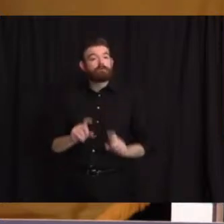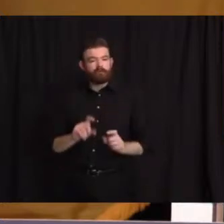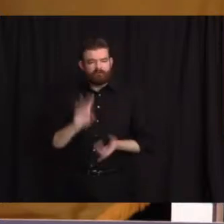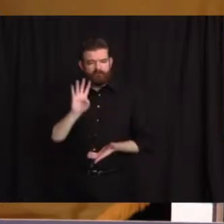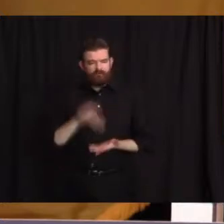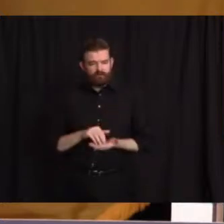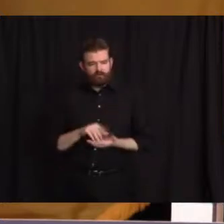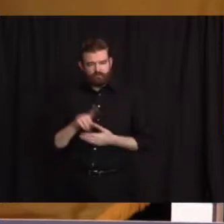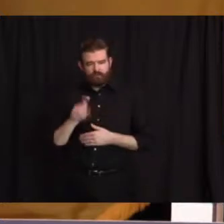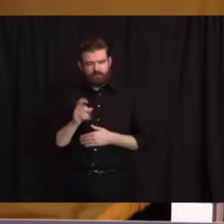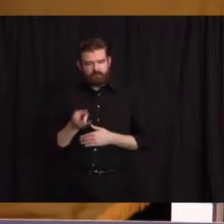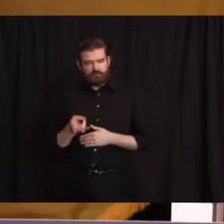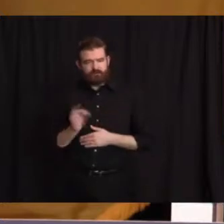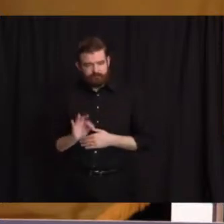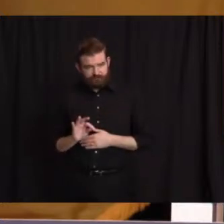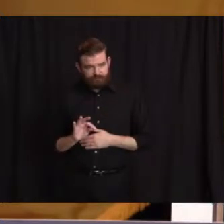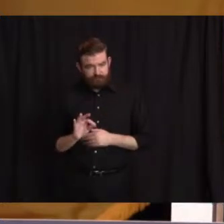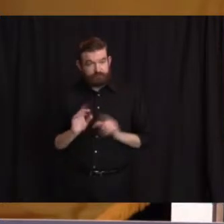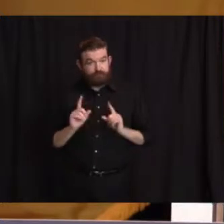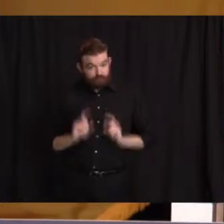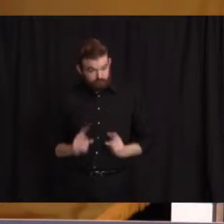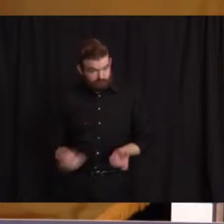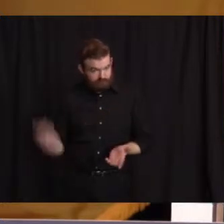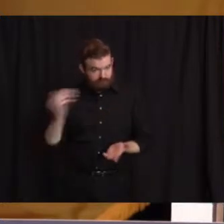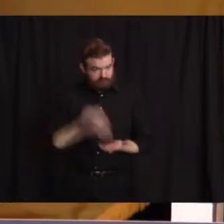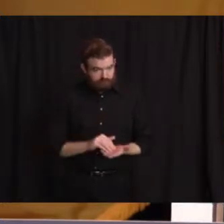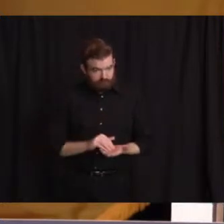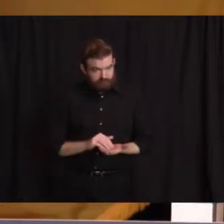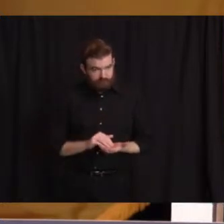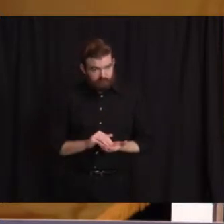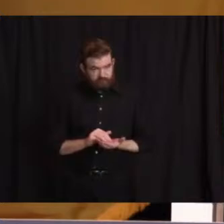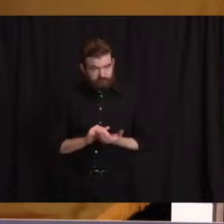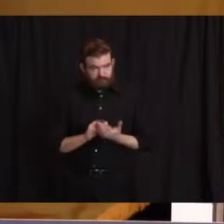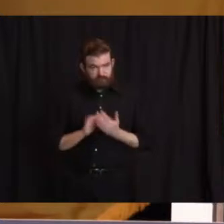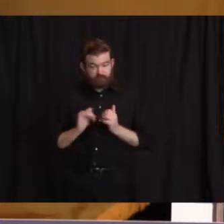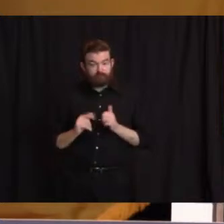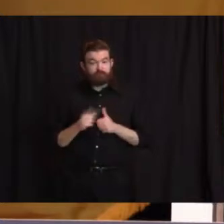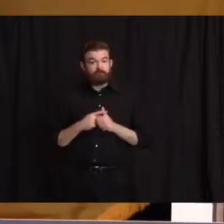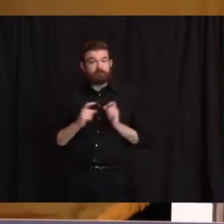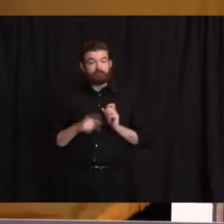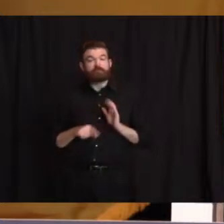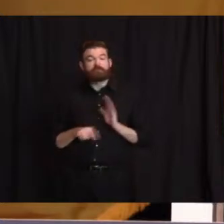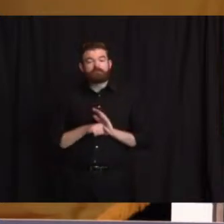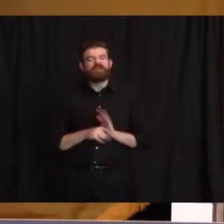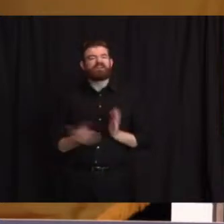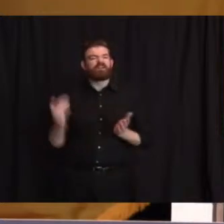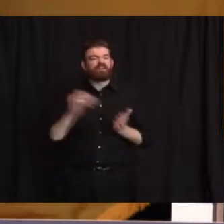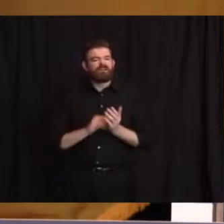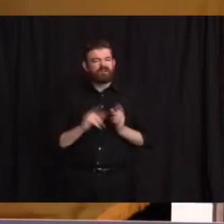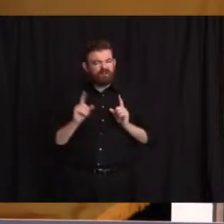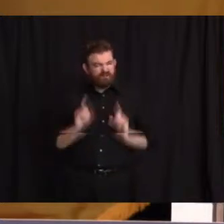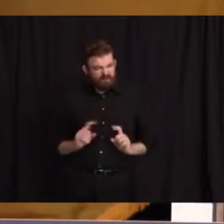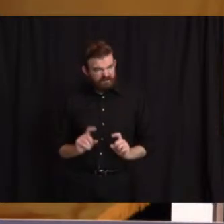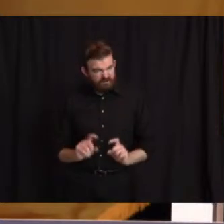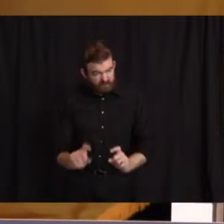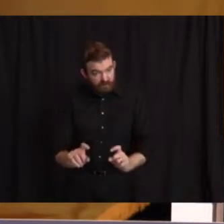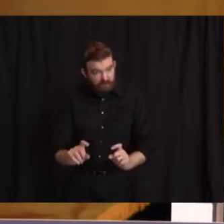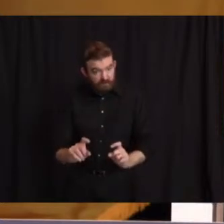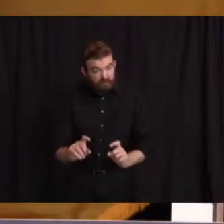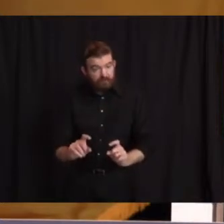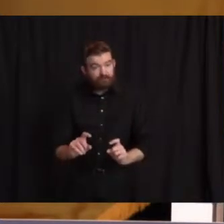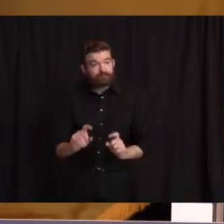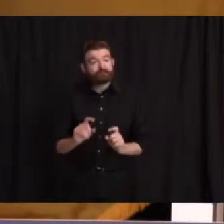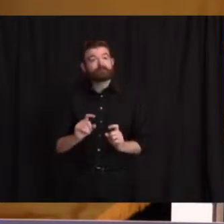4,179 individuals who originally tested negative were retested within 3 to 7 days,